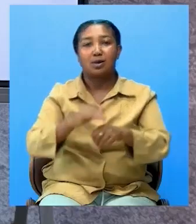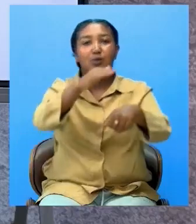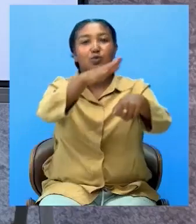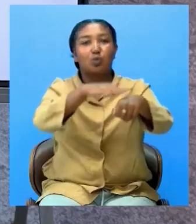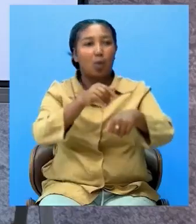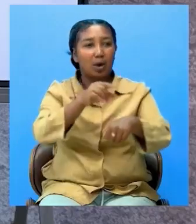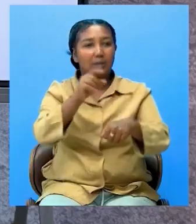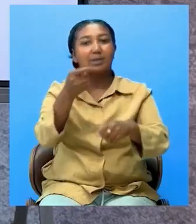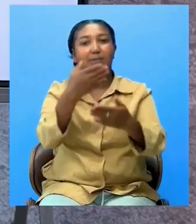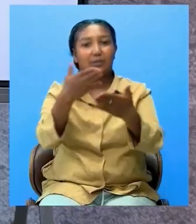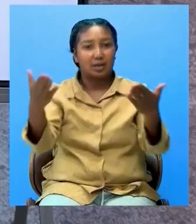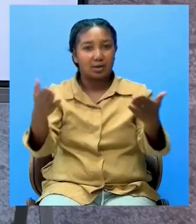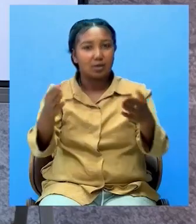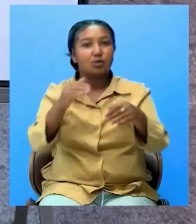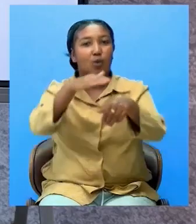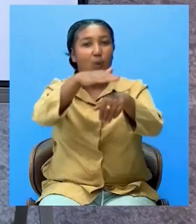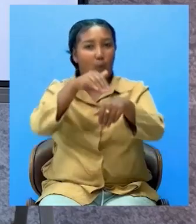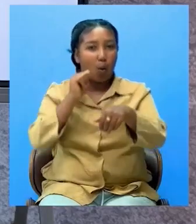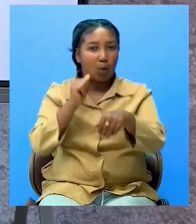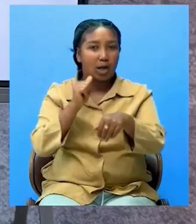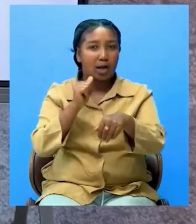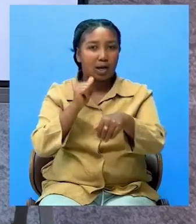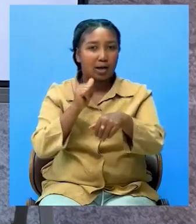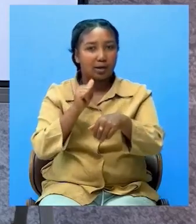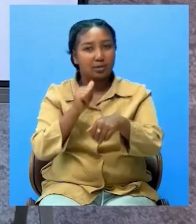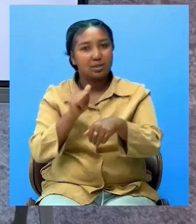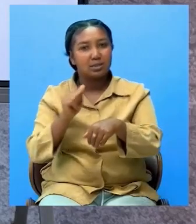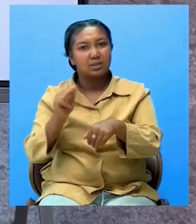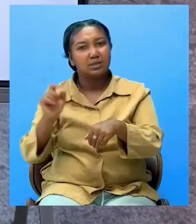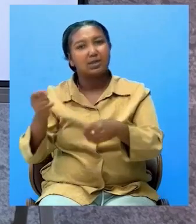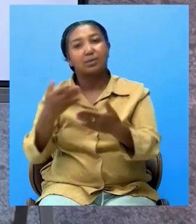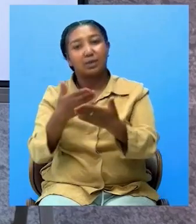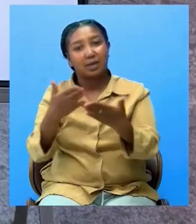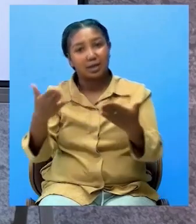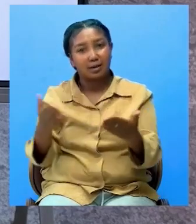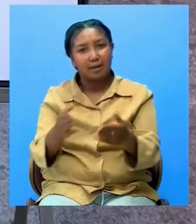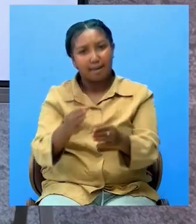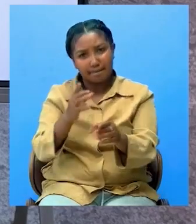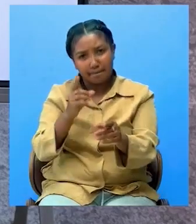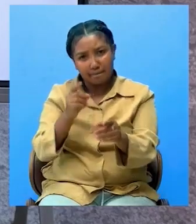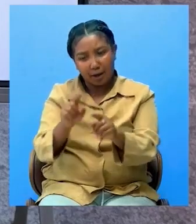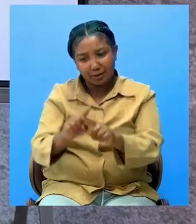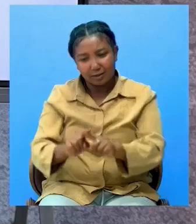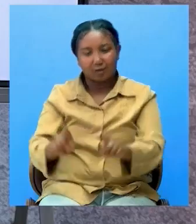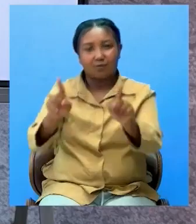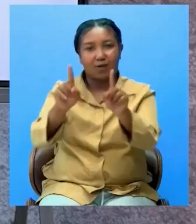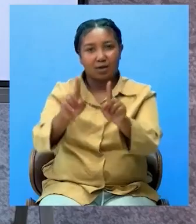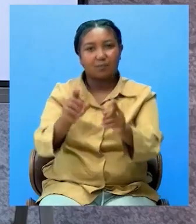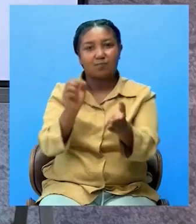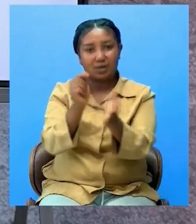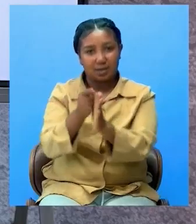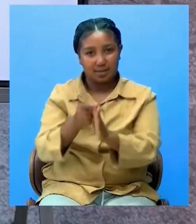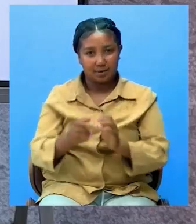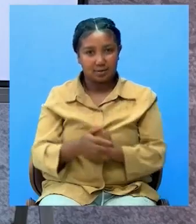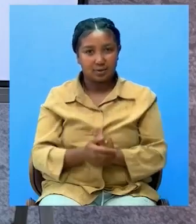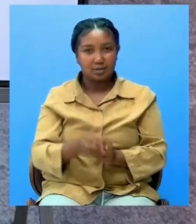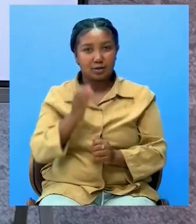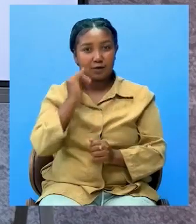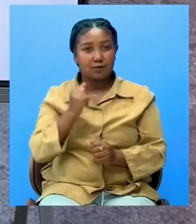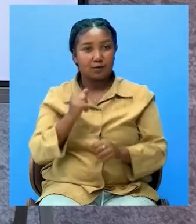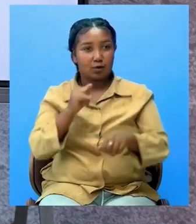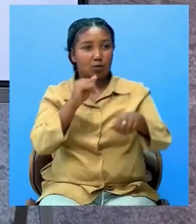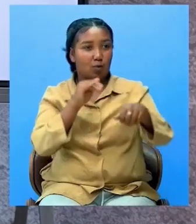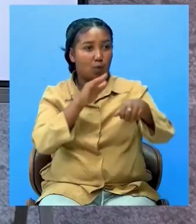call something, to call something which is particularly identified. For example, if you're